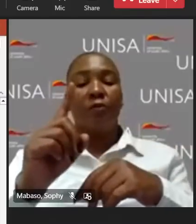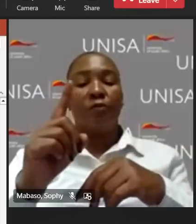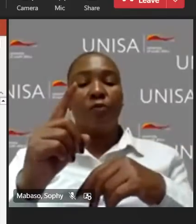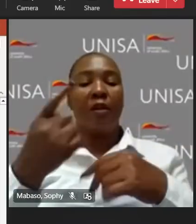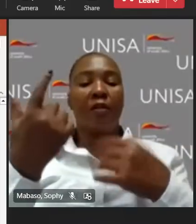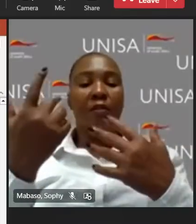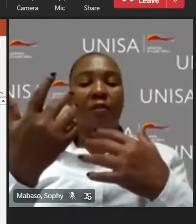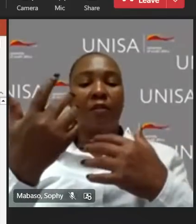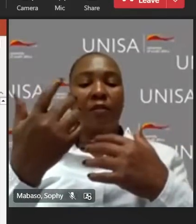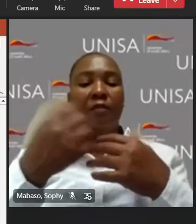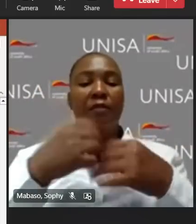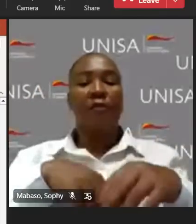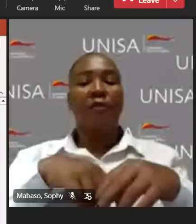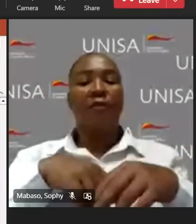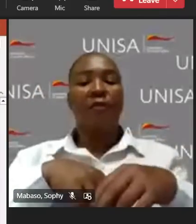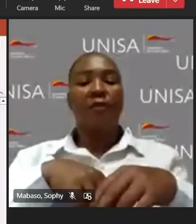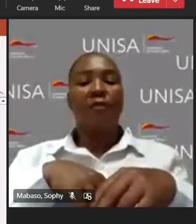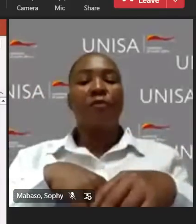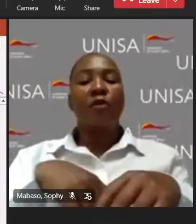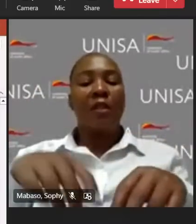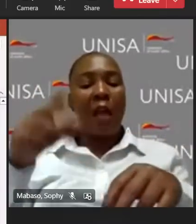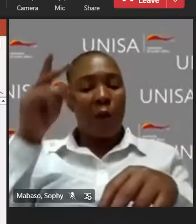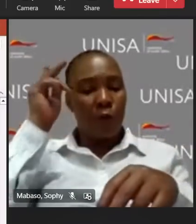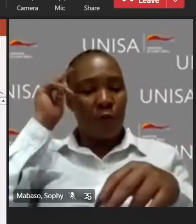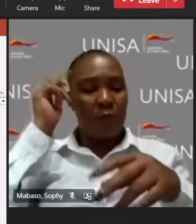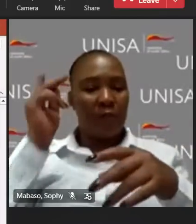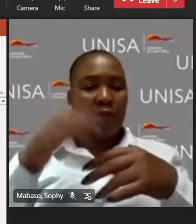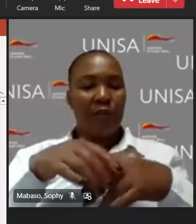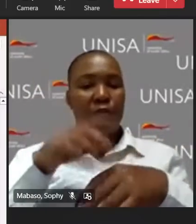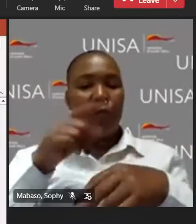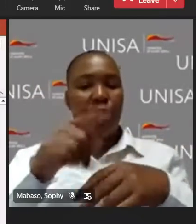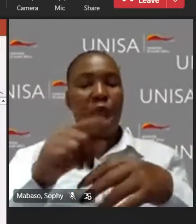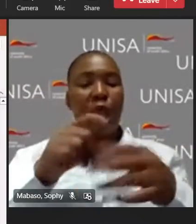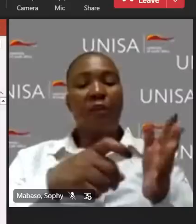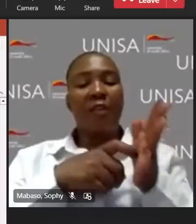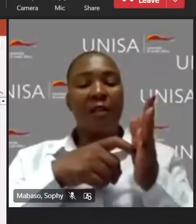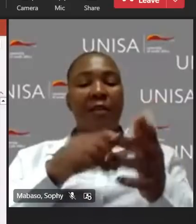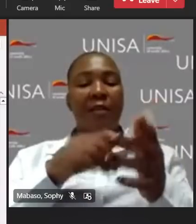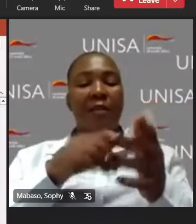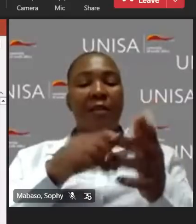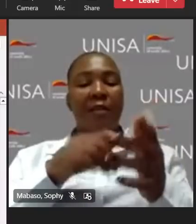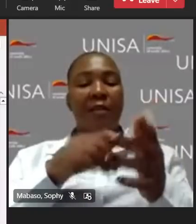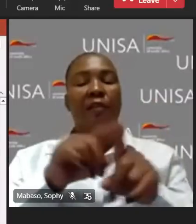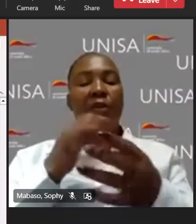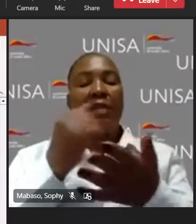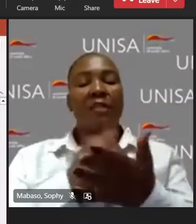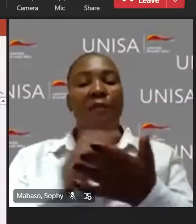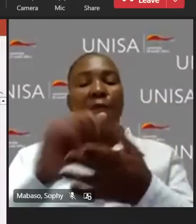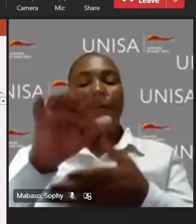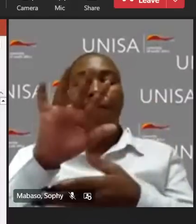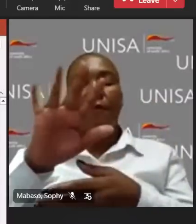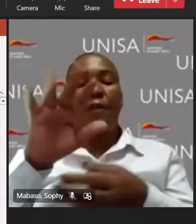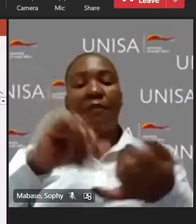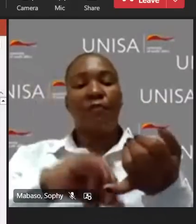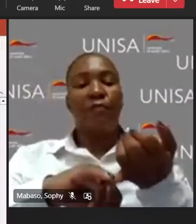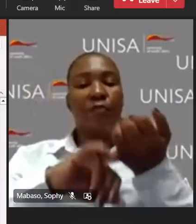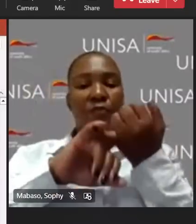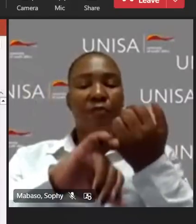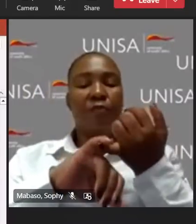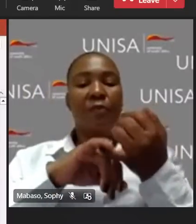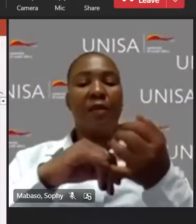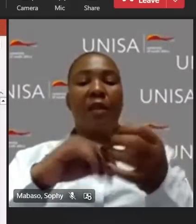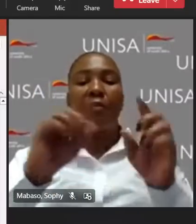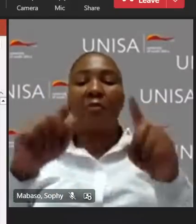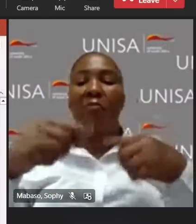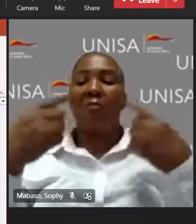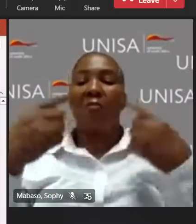the acknowledgement of debt. For instance, if you register 5 modules and they are TP and you are unable